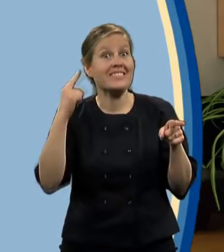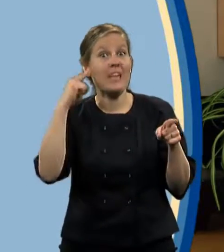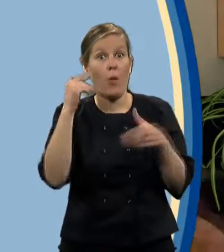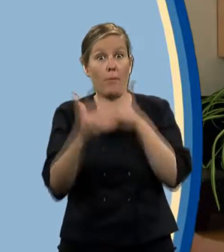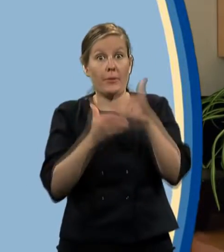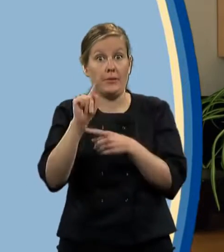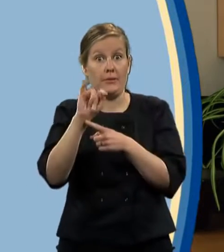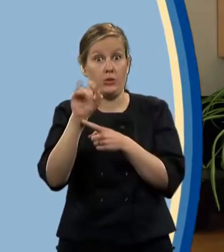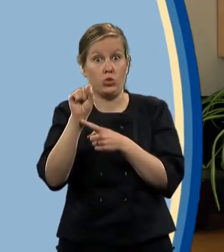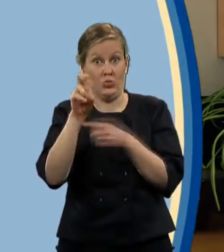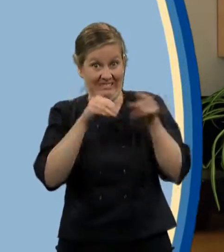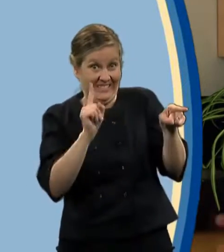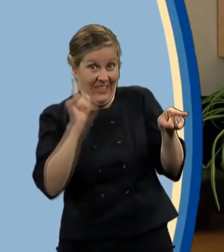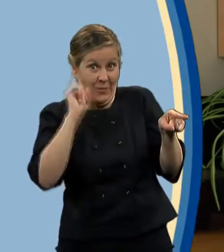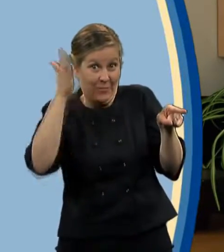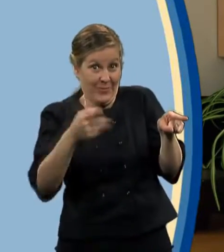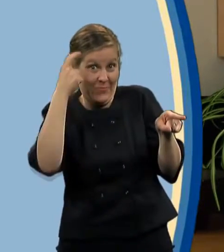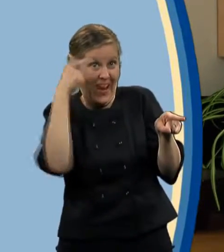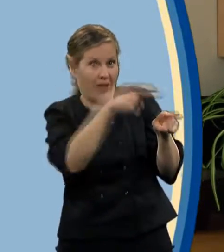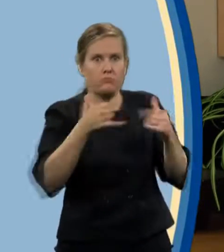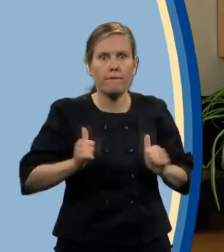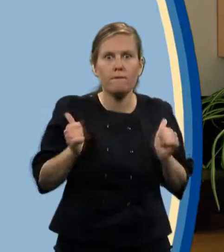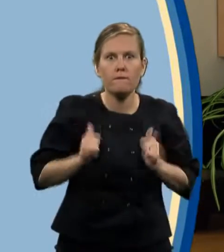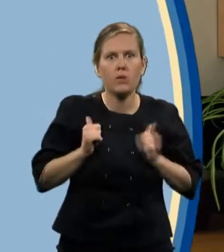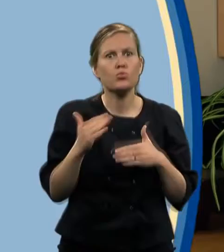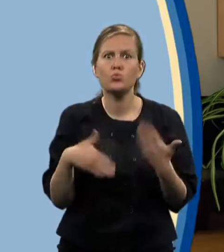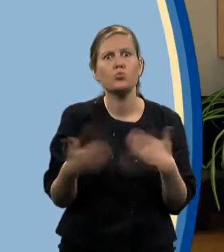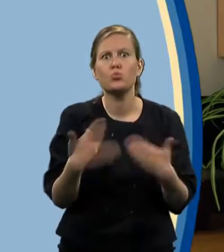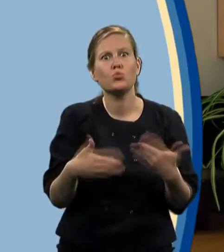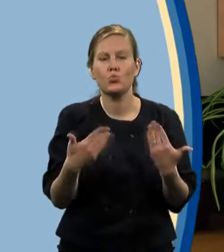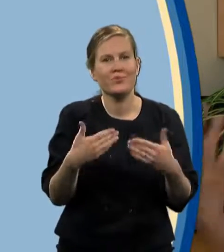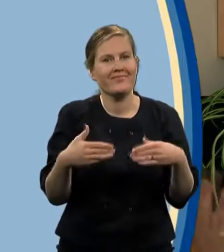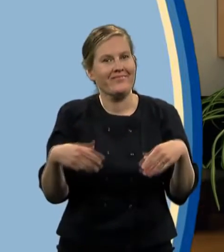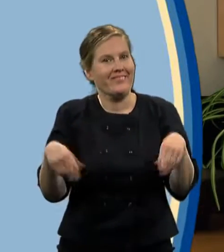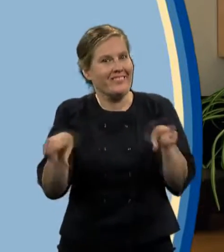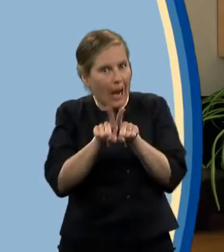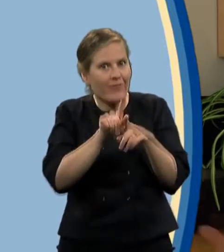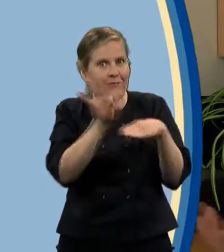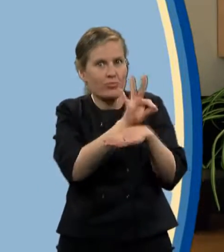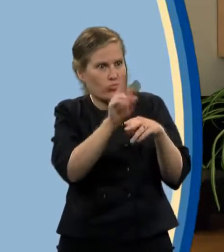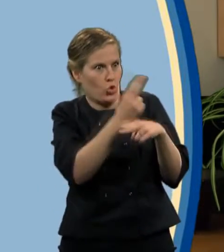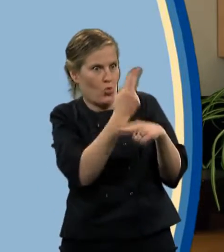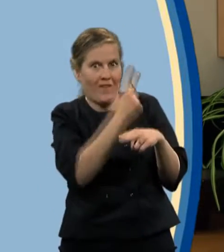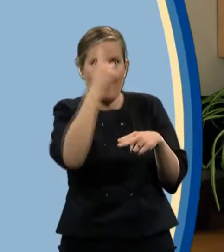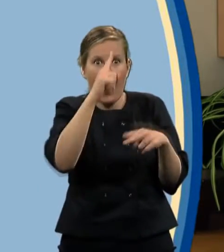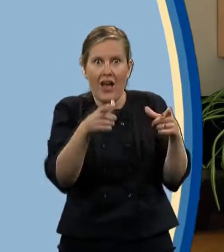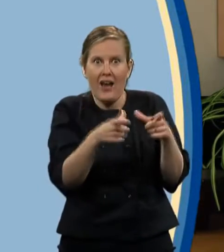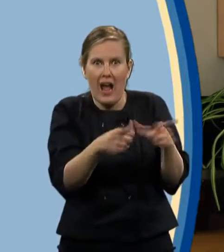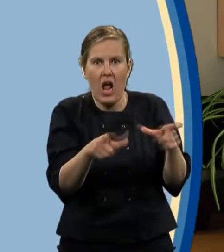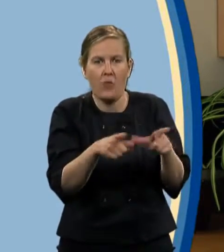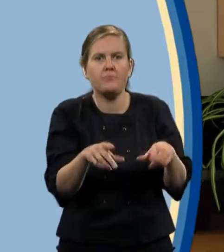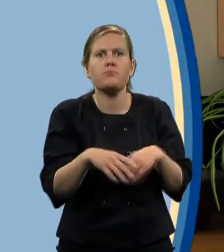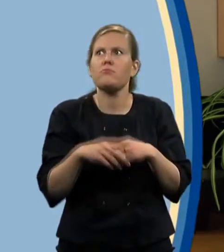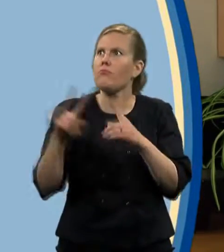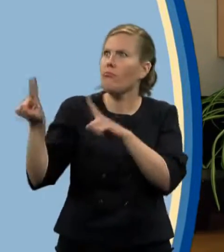stimulation, should have just shriveled up and retreated and not been functioning.